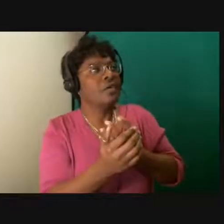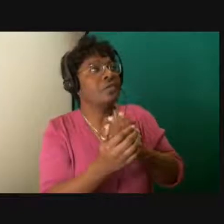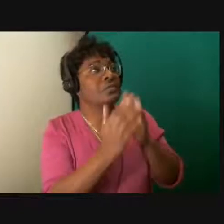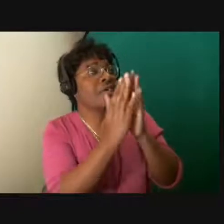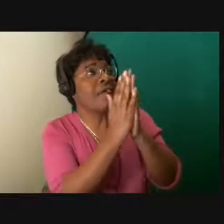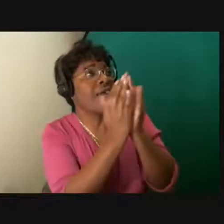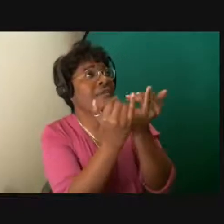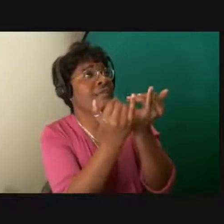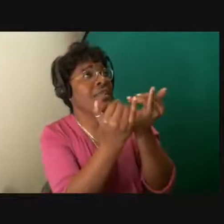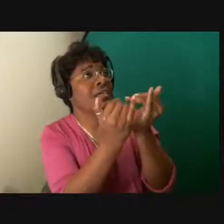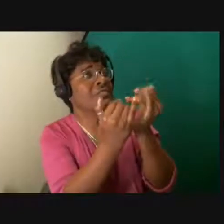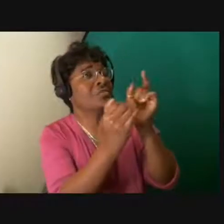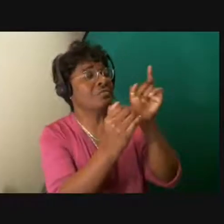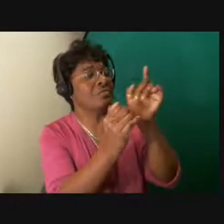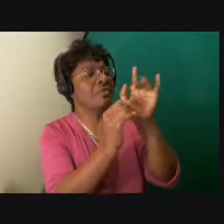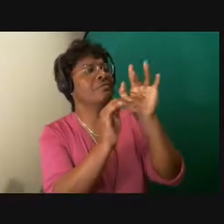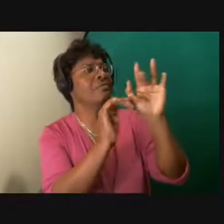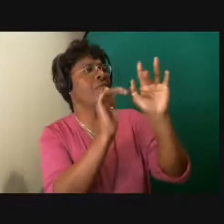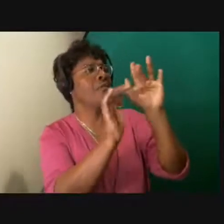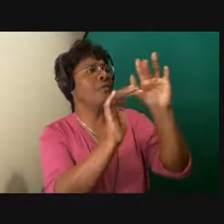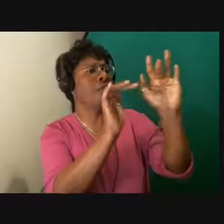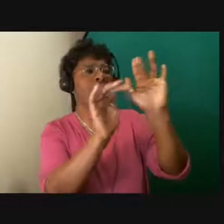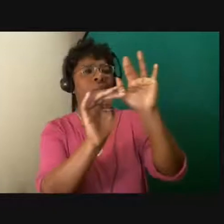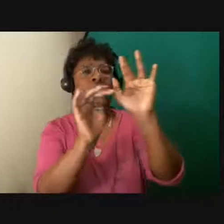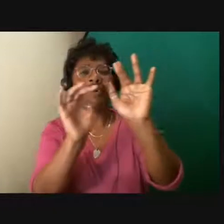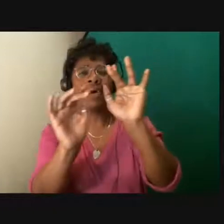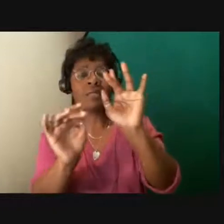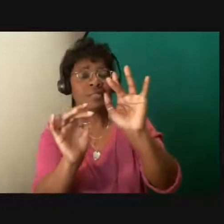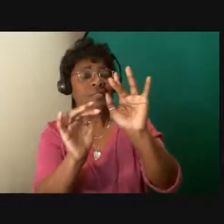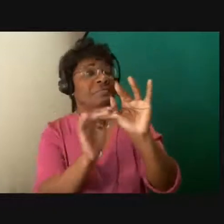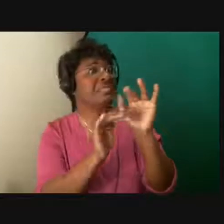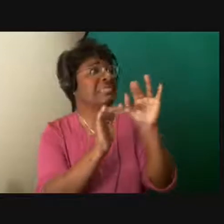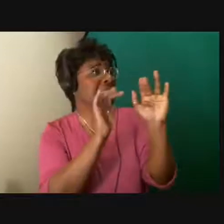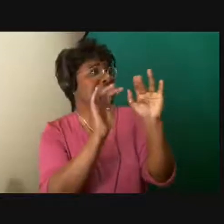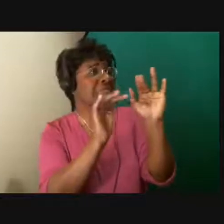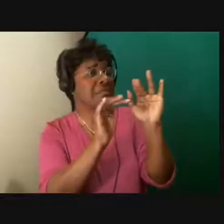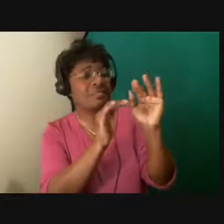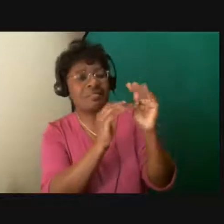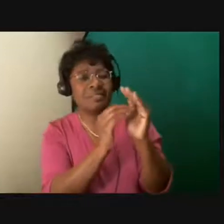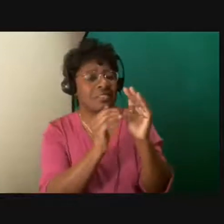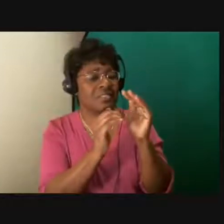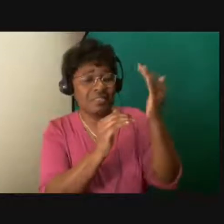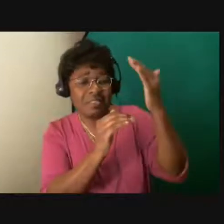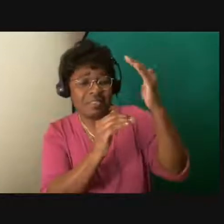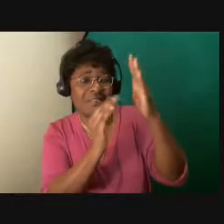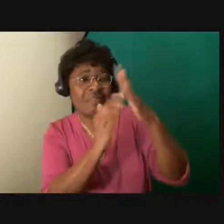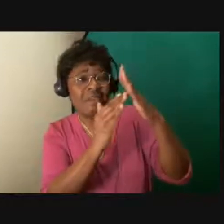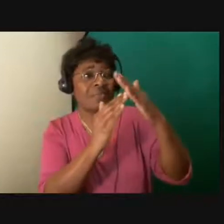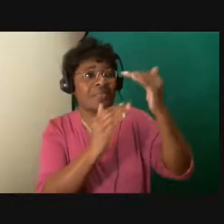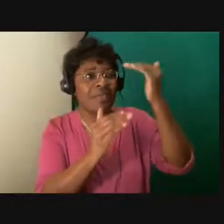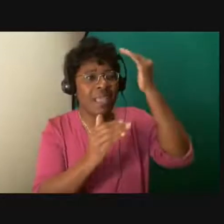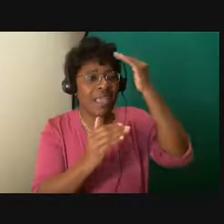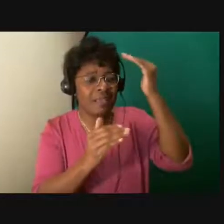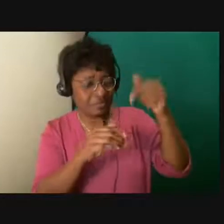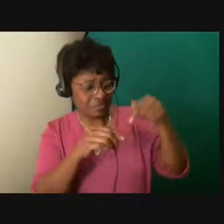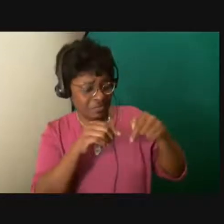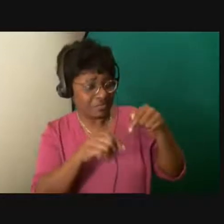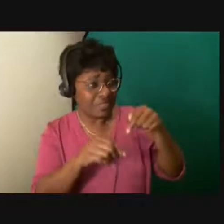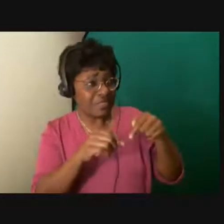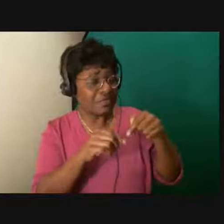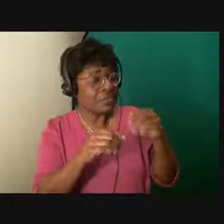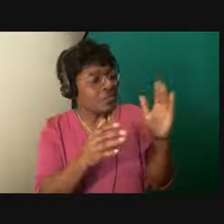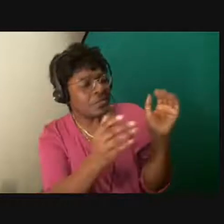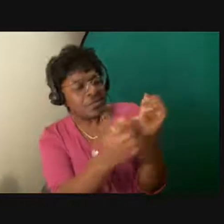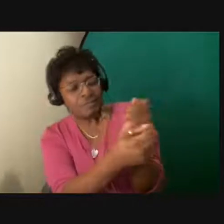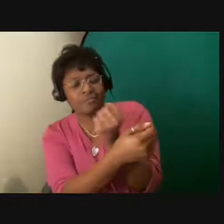you right now, Father God, that you touch us where we are, Father. That you touch us from the top of our heads to the bottom of our feet, Father God. That you wrap your